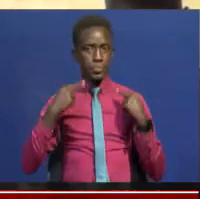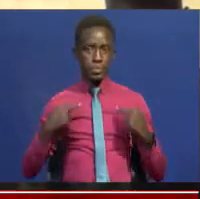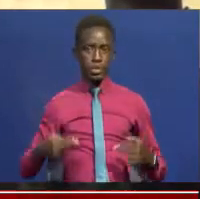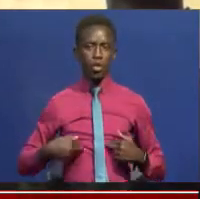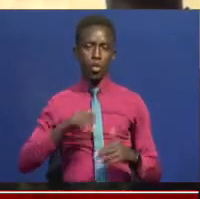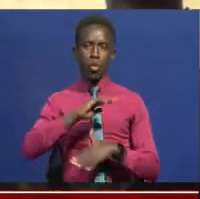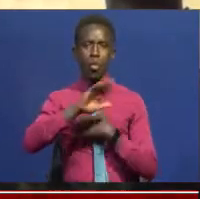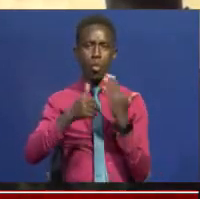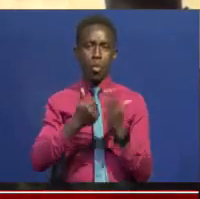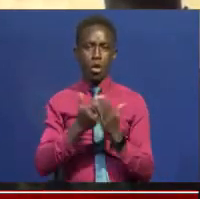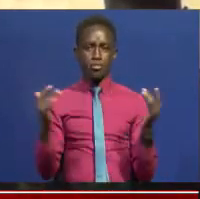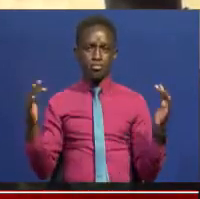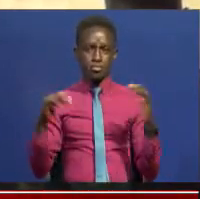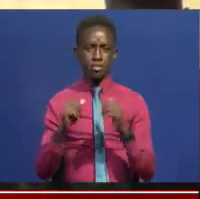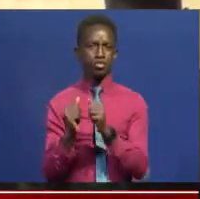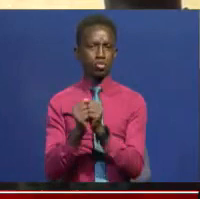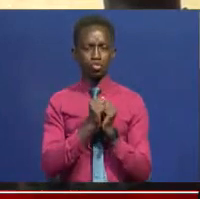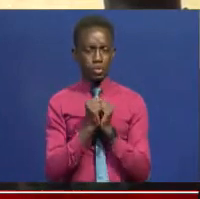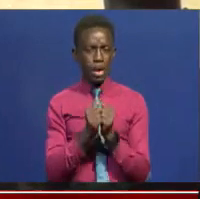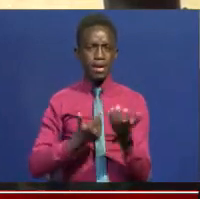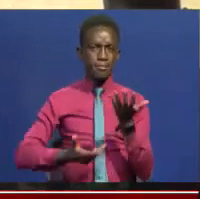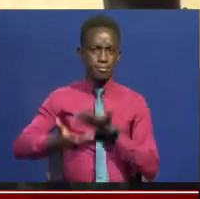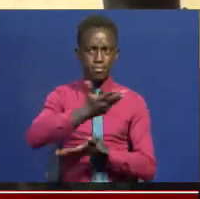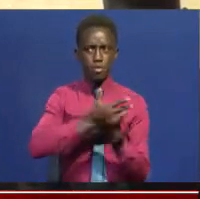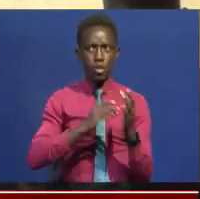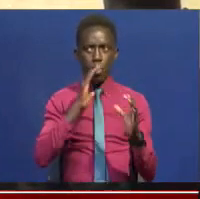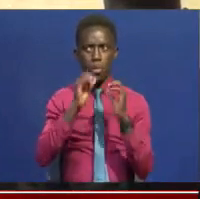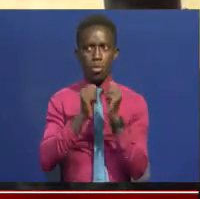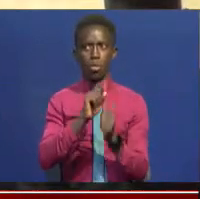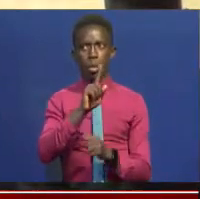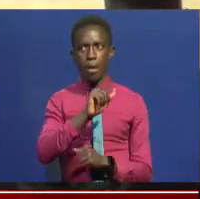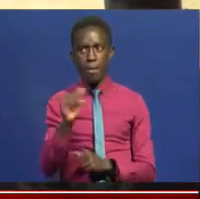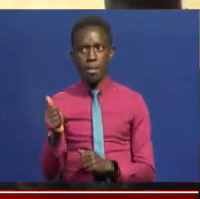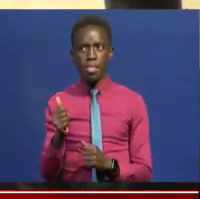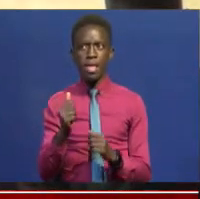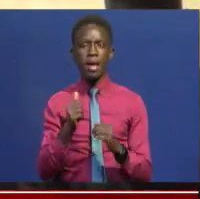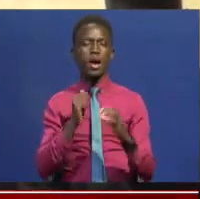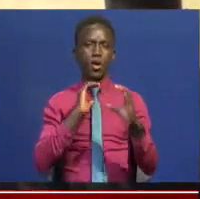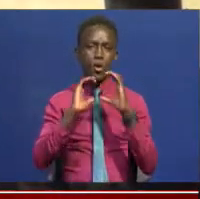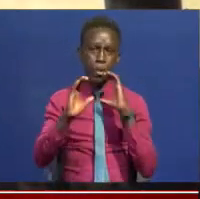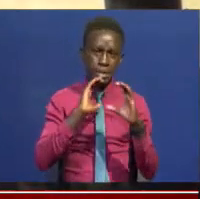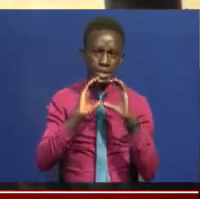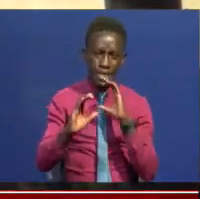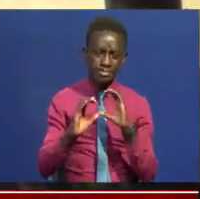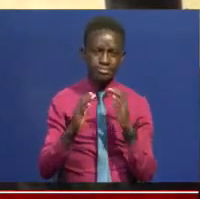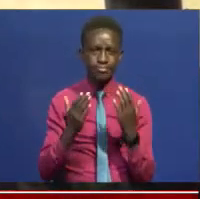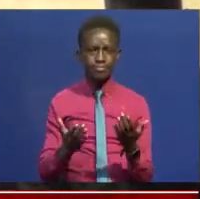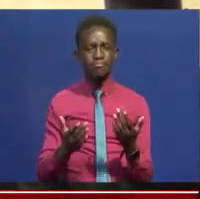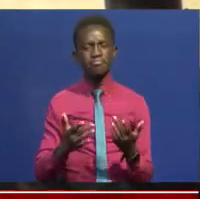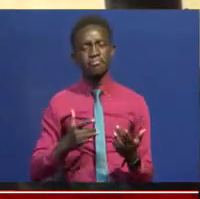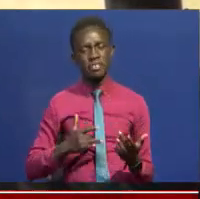together, interact, talk to each other, communicate, and also to feel